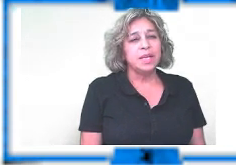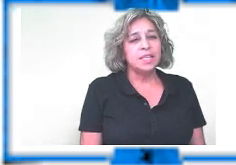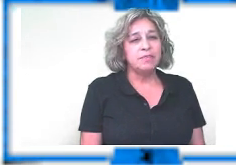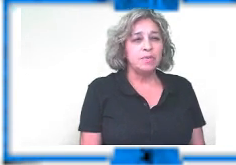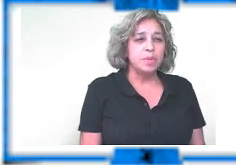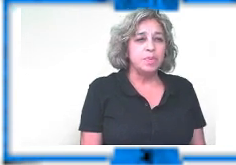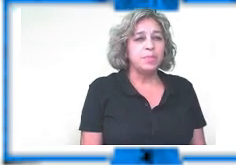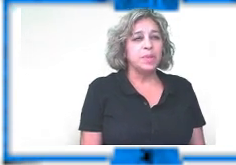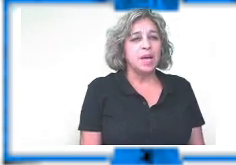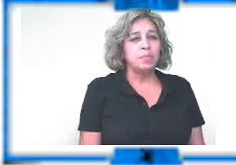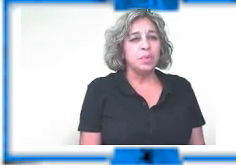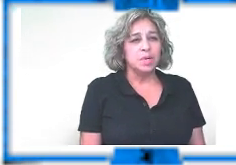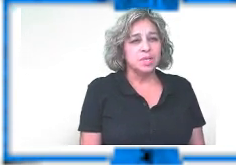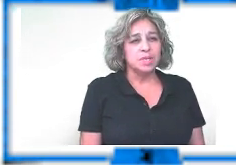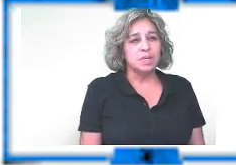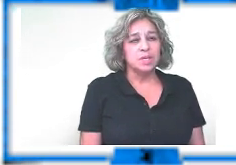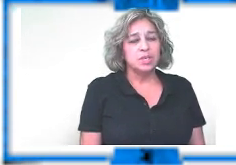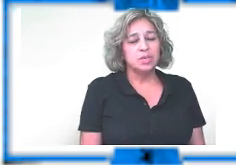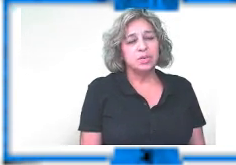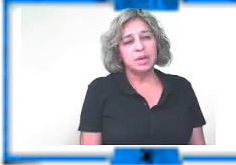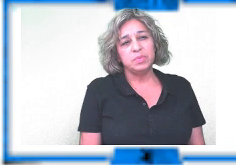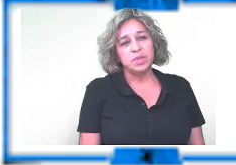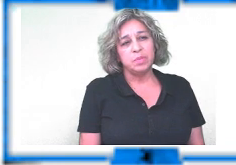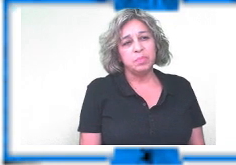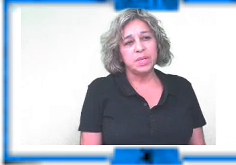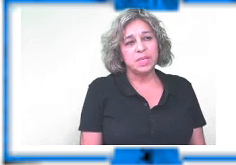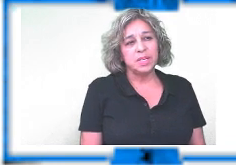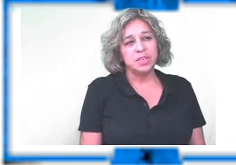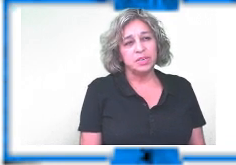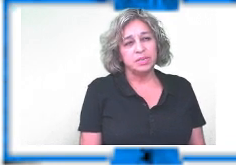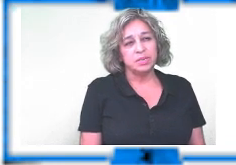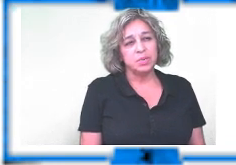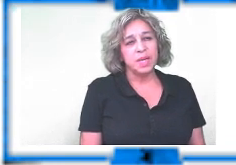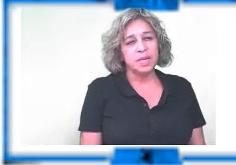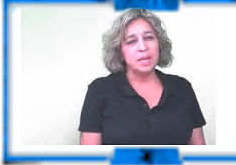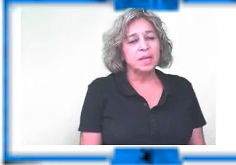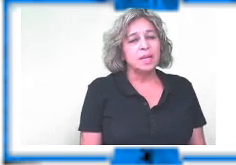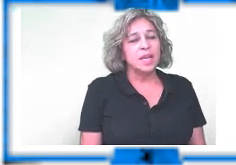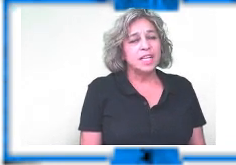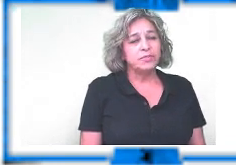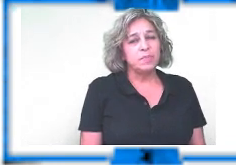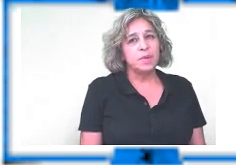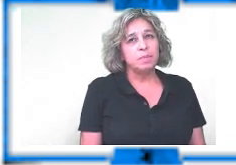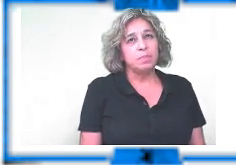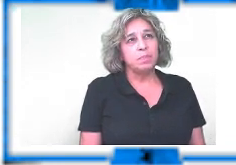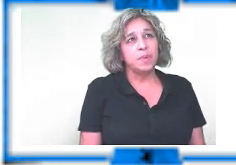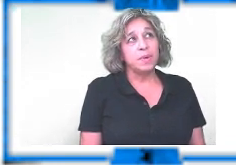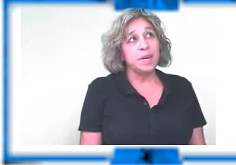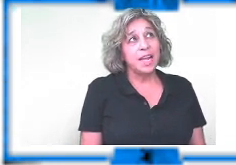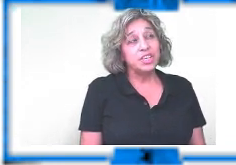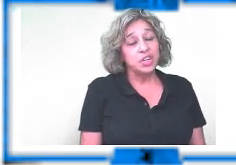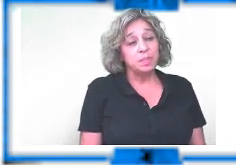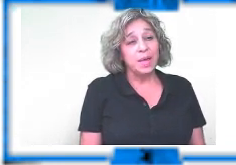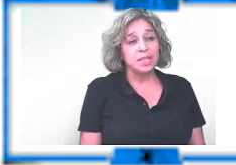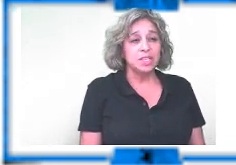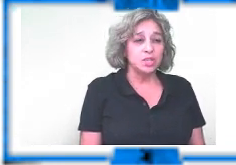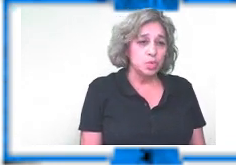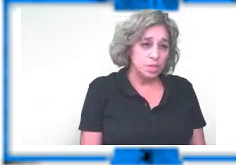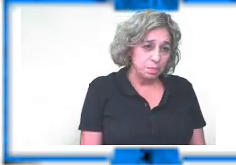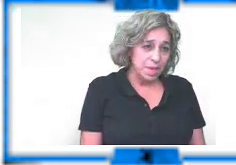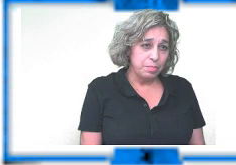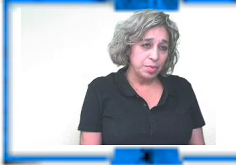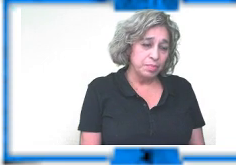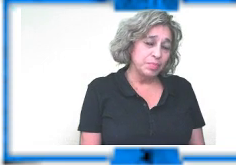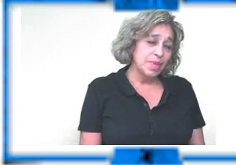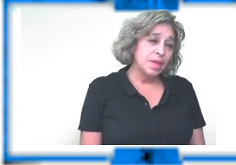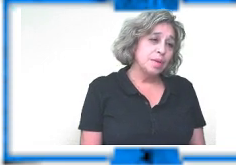It's not from the people upwards to up to the presidential suite. It's from the national palace towards